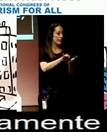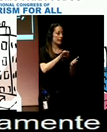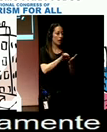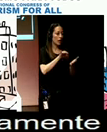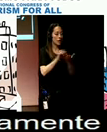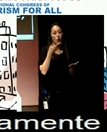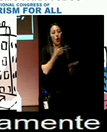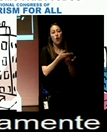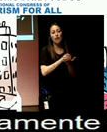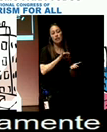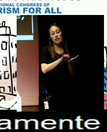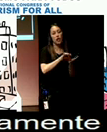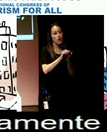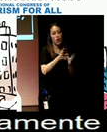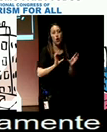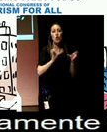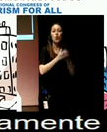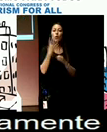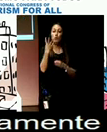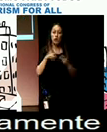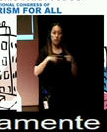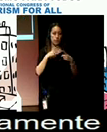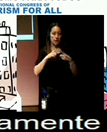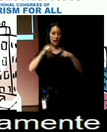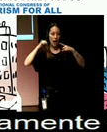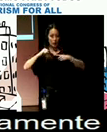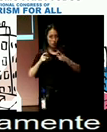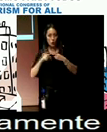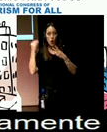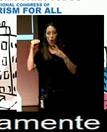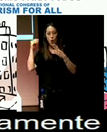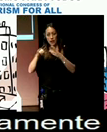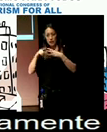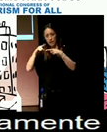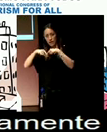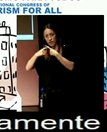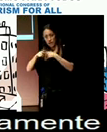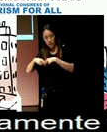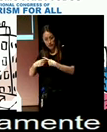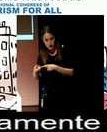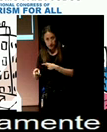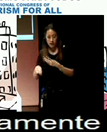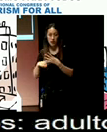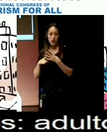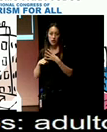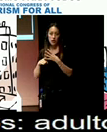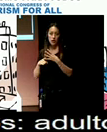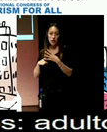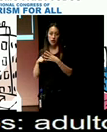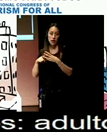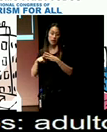adults, families with difficulties. Difficulties can be a multitude of different types of difficulties, people